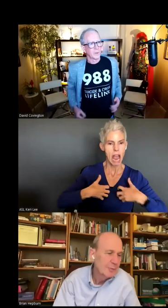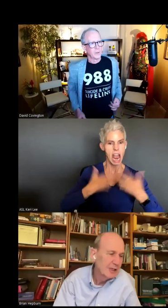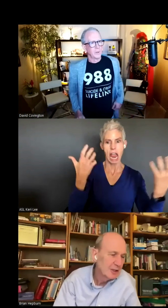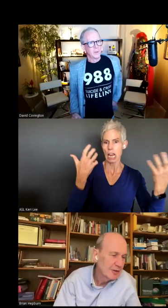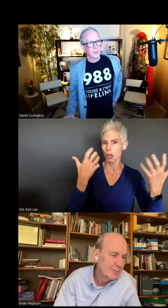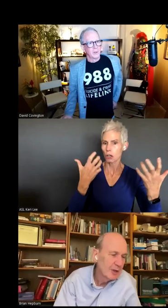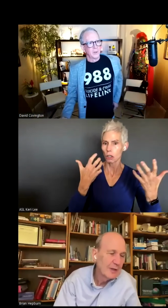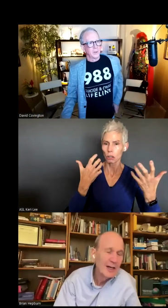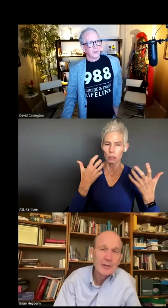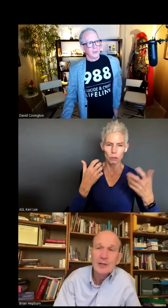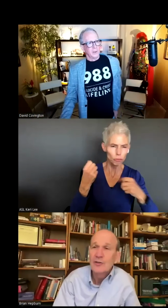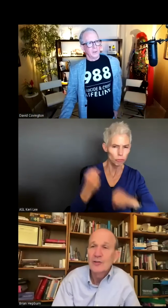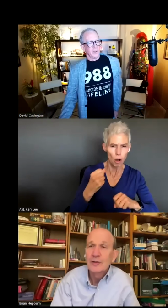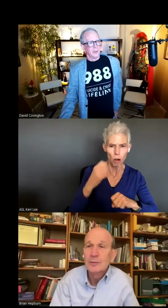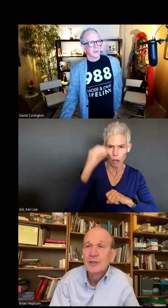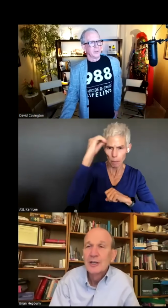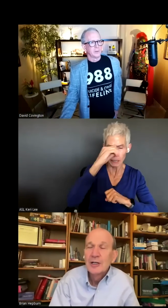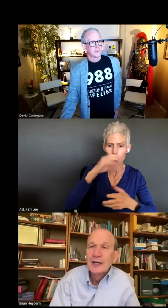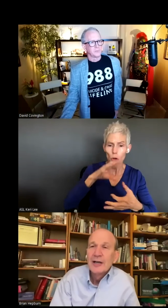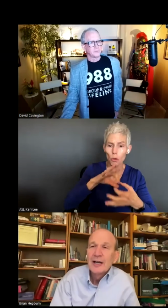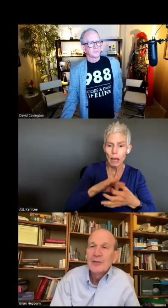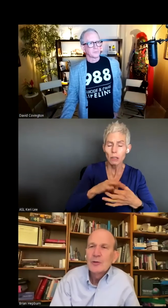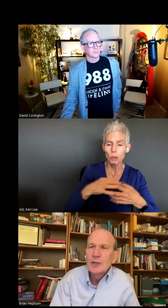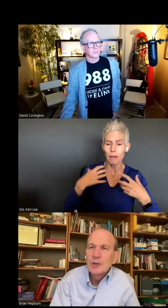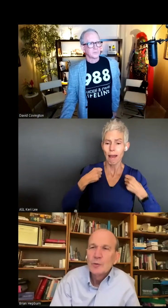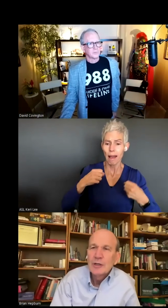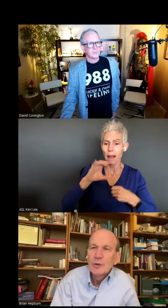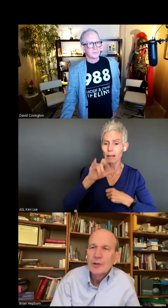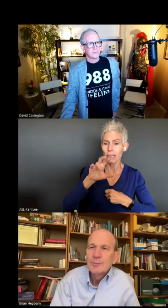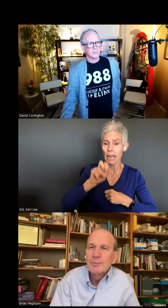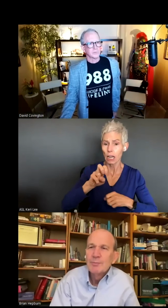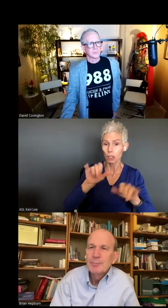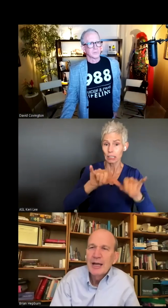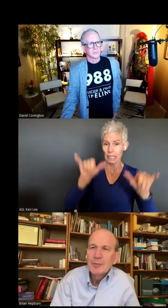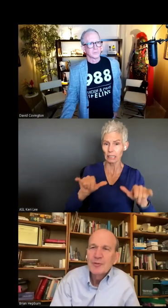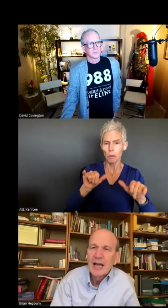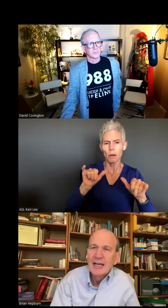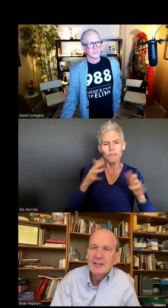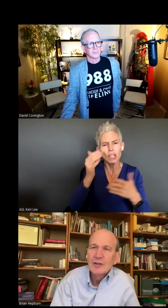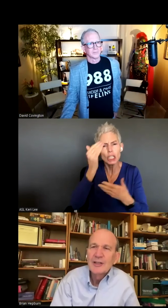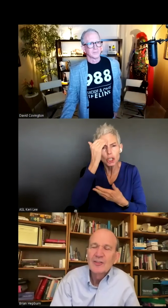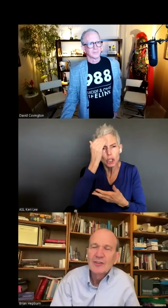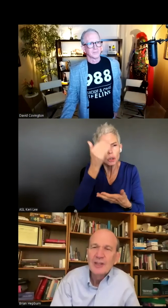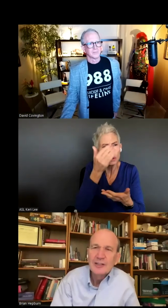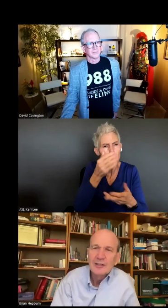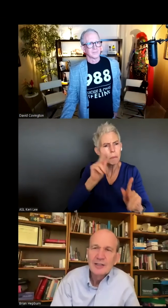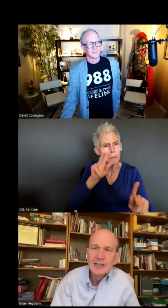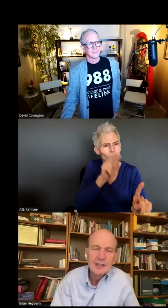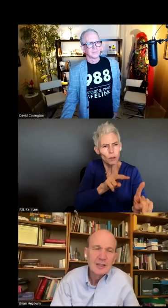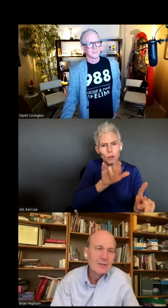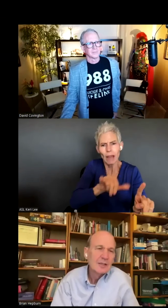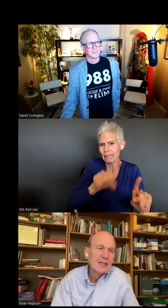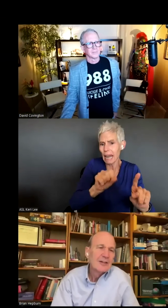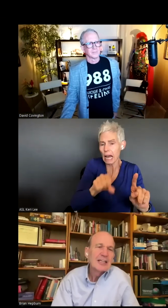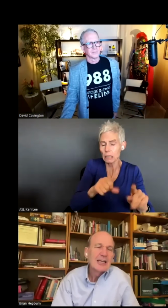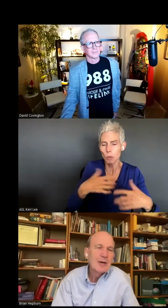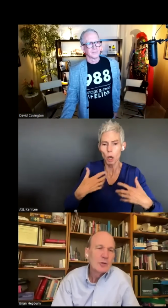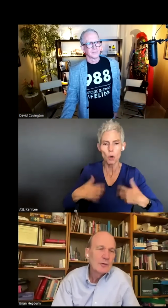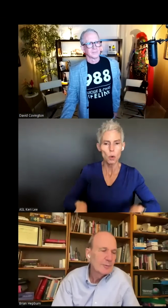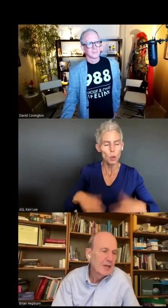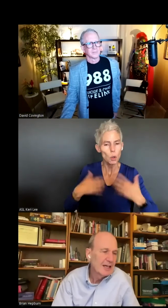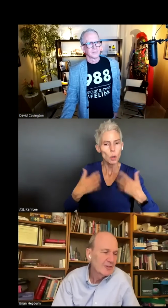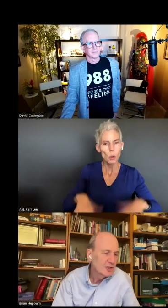strong opinions about the healthcare system, I think we knew were out there, but perhaps not to the extent that they